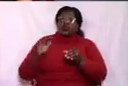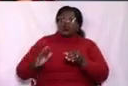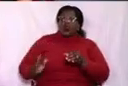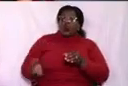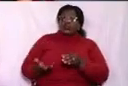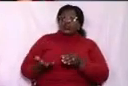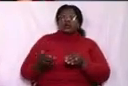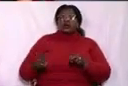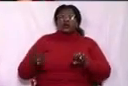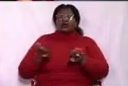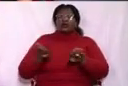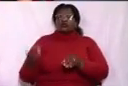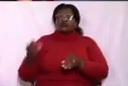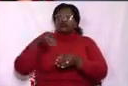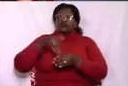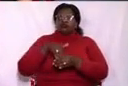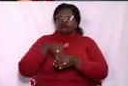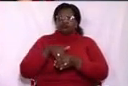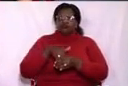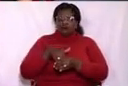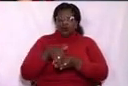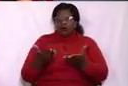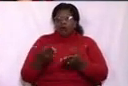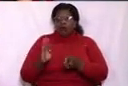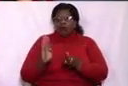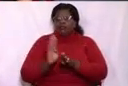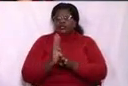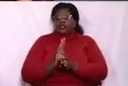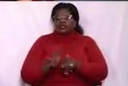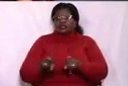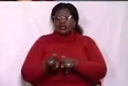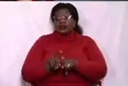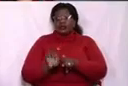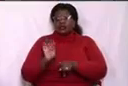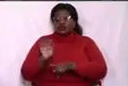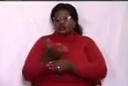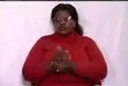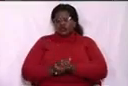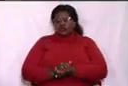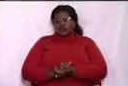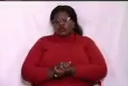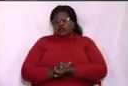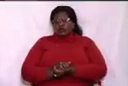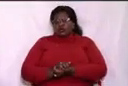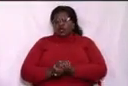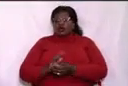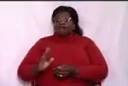do the same things you do? I just want to say that